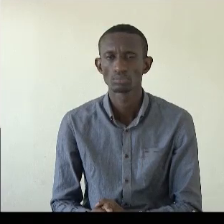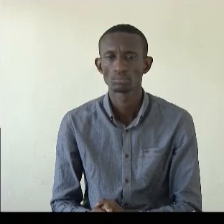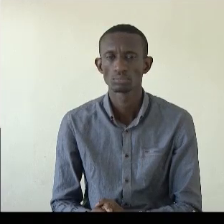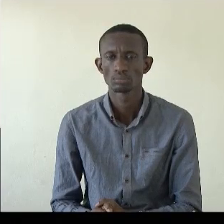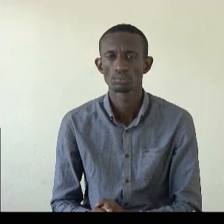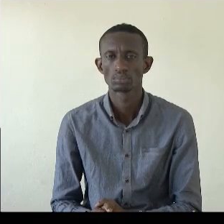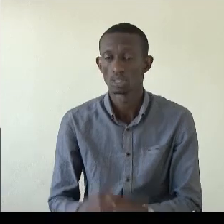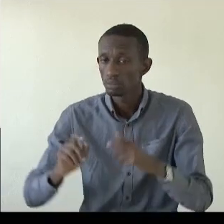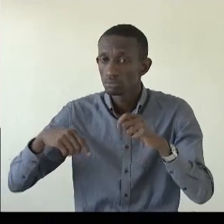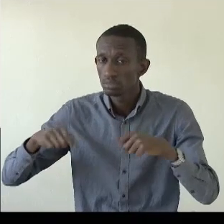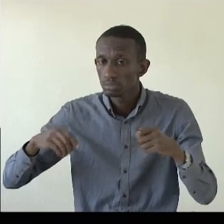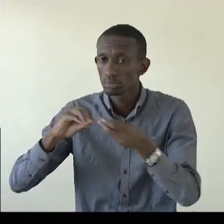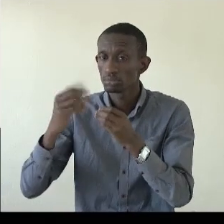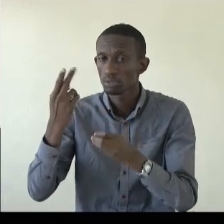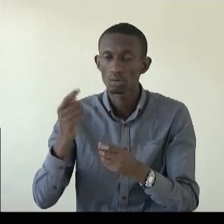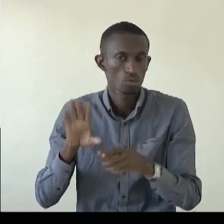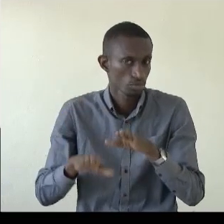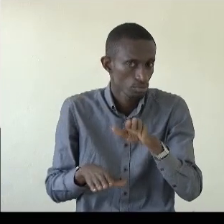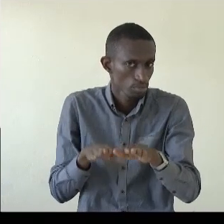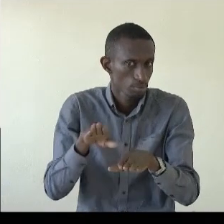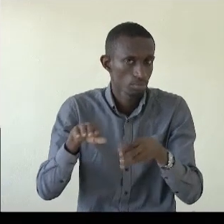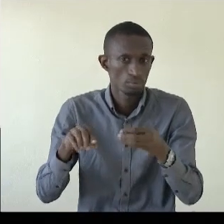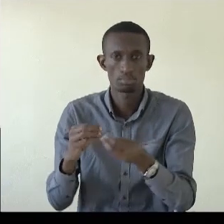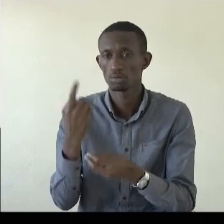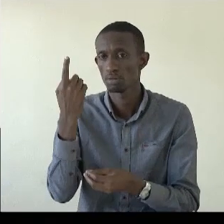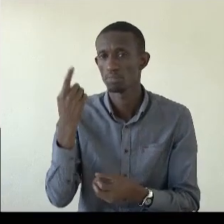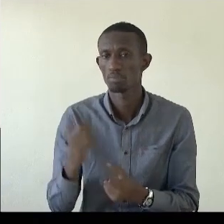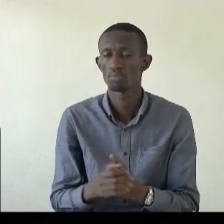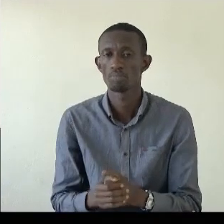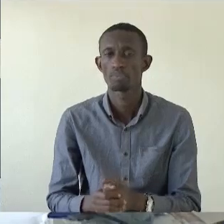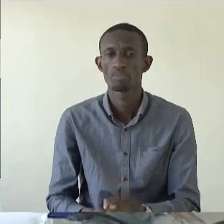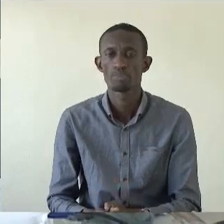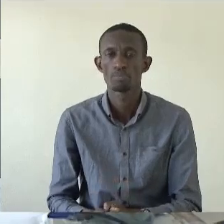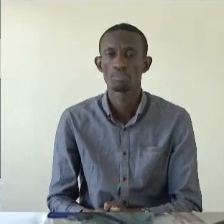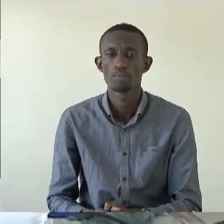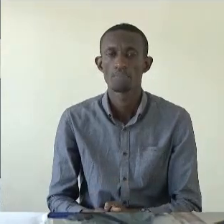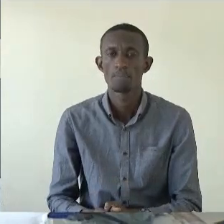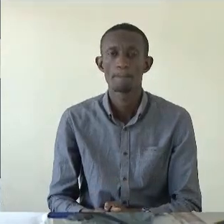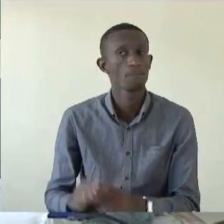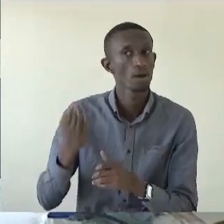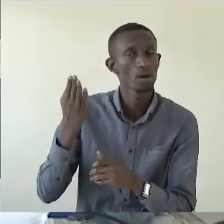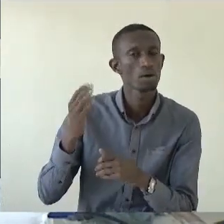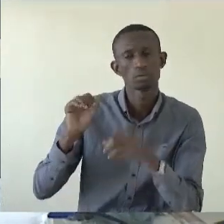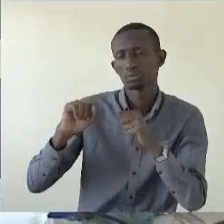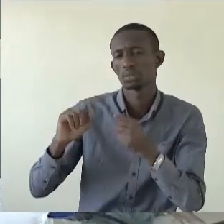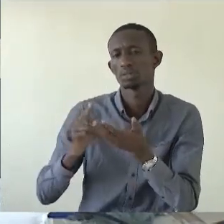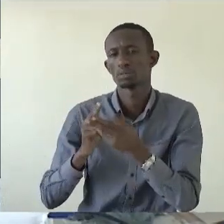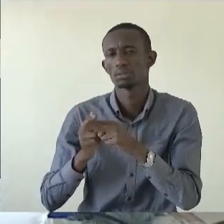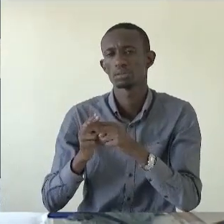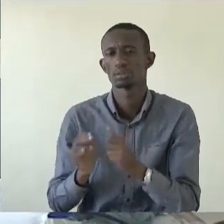Reaction number 1, that is step number 1. This one is going to this. So probably that one we can call it either nitration,